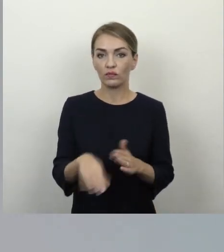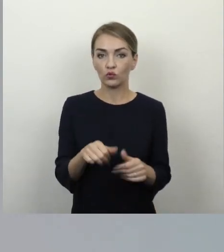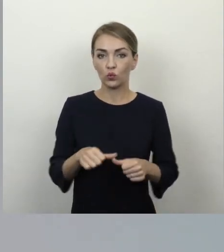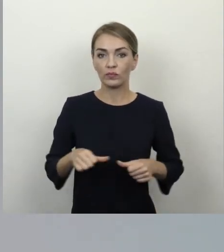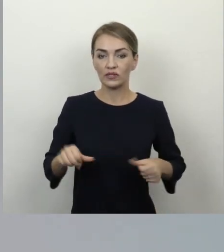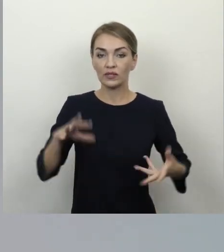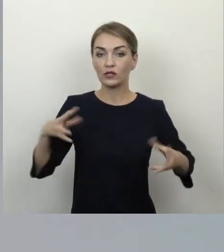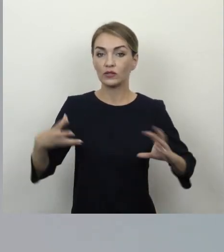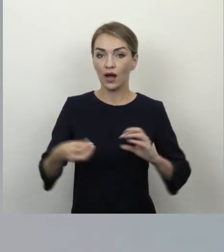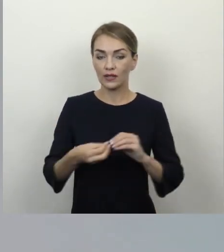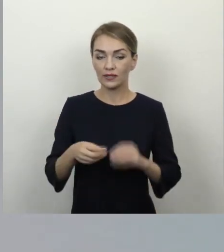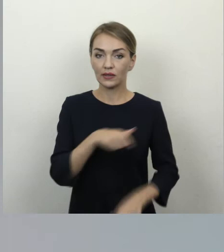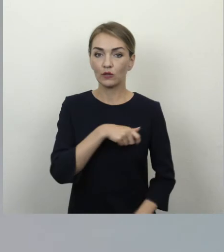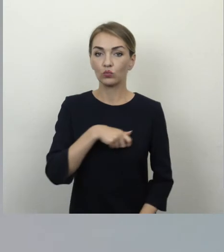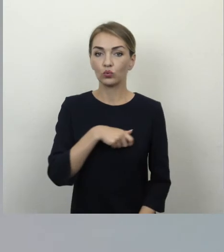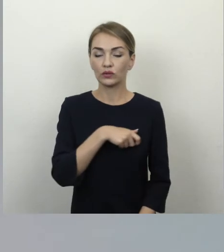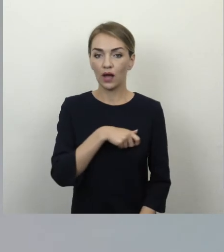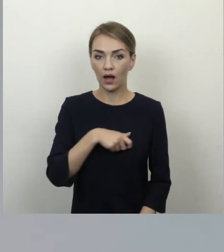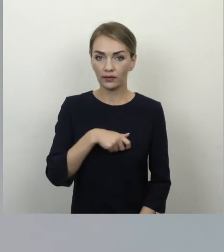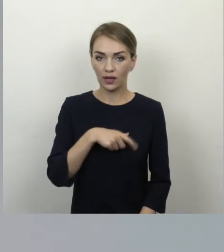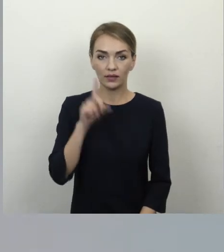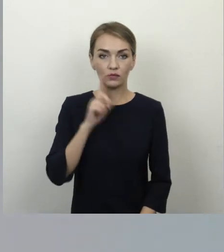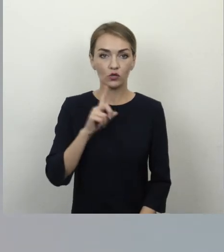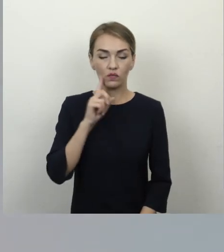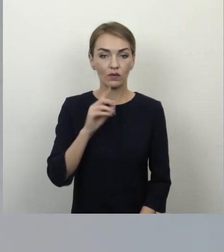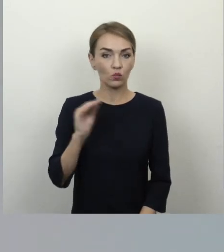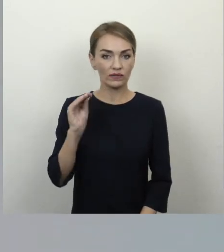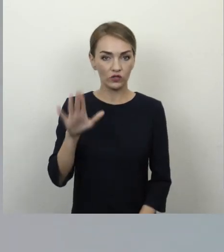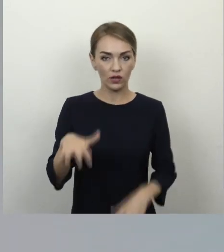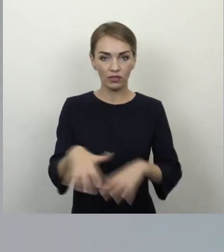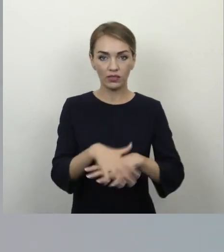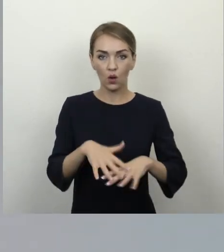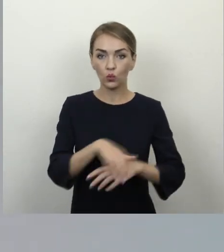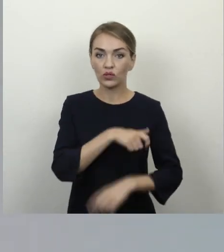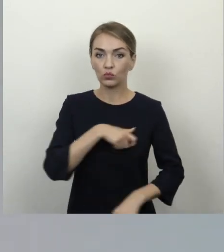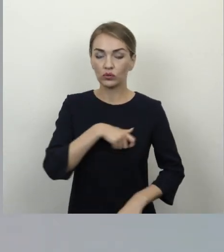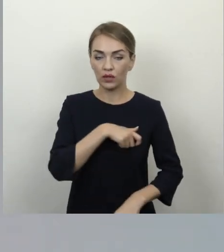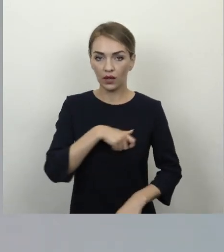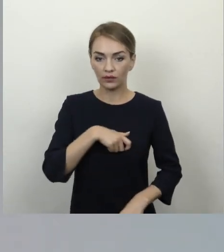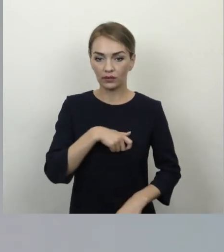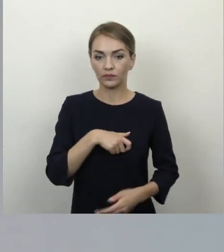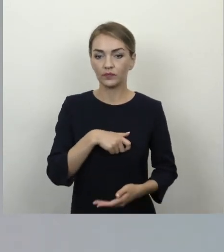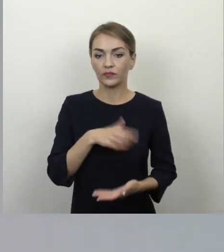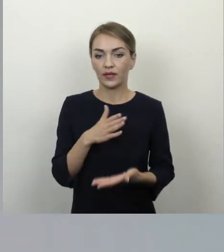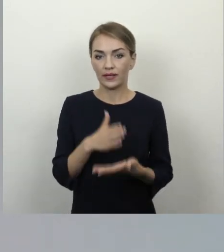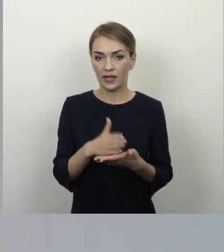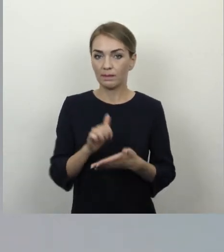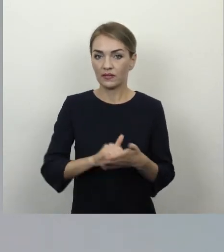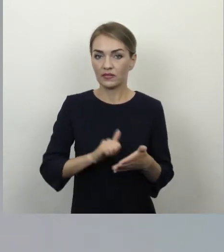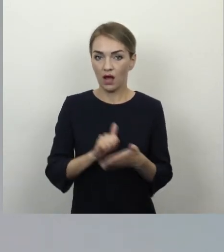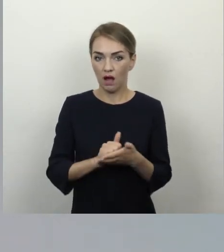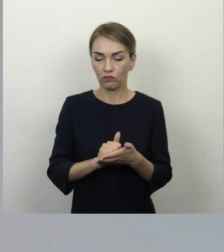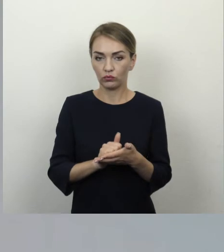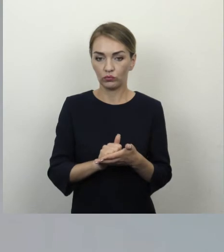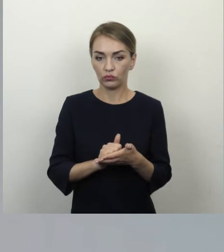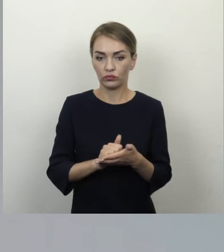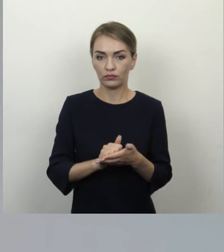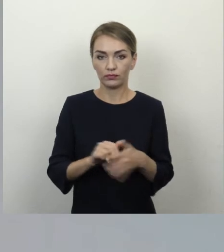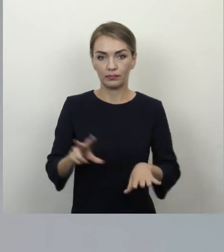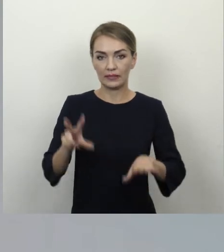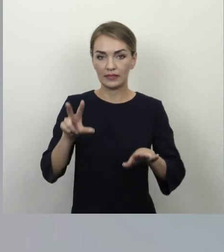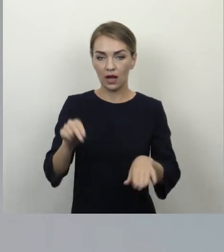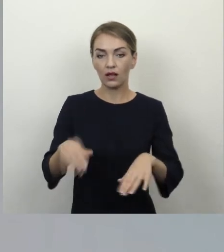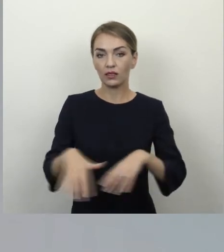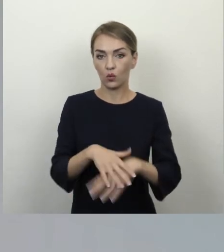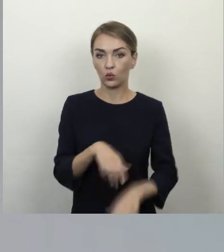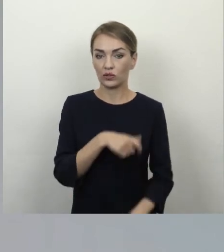can receive their formal certificate. The decision to register the member of parliament means that this person